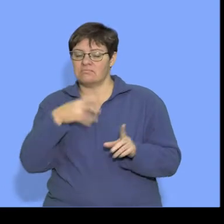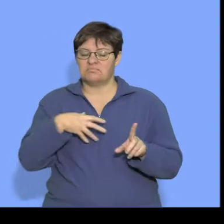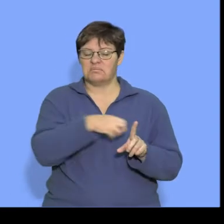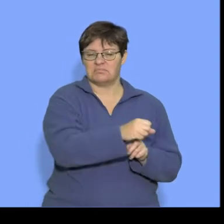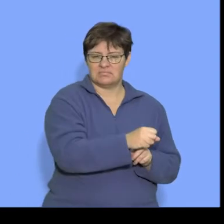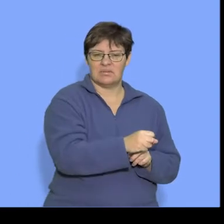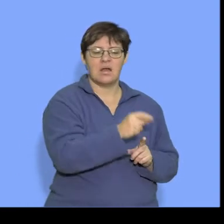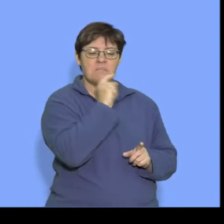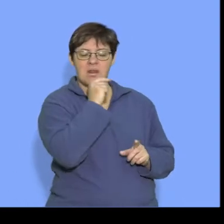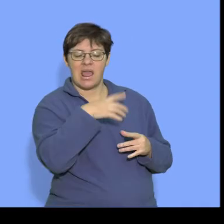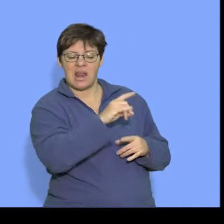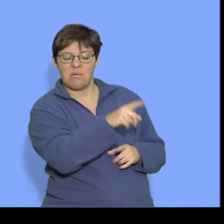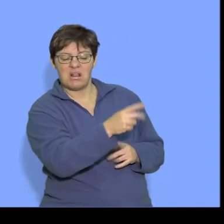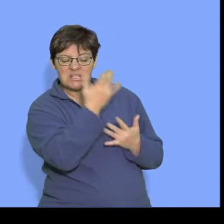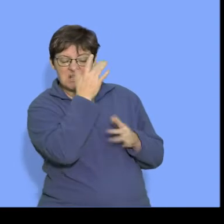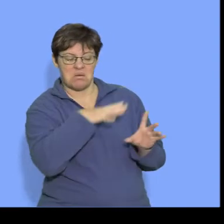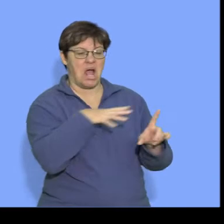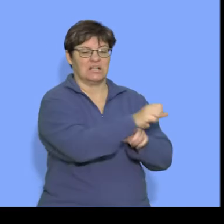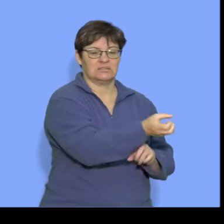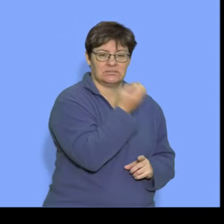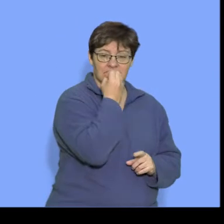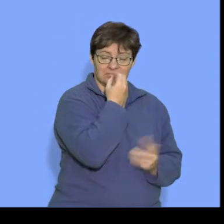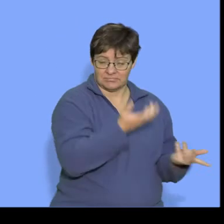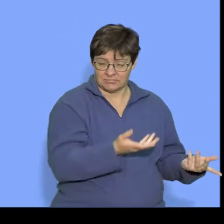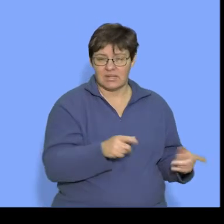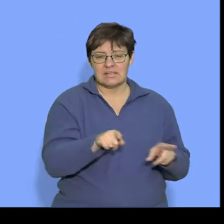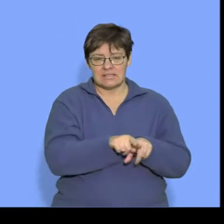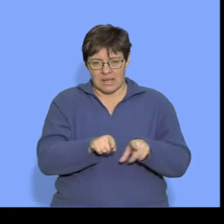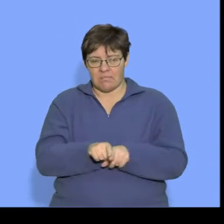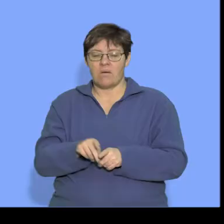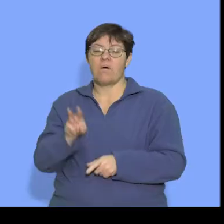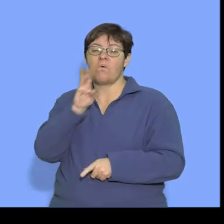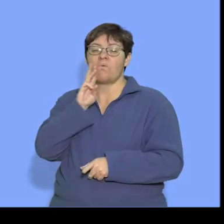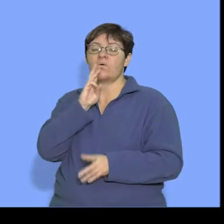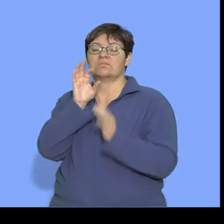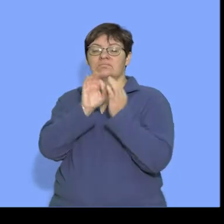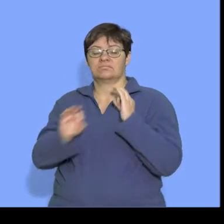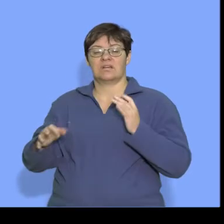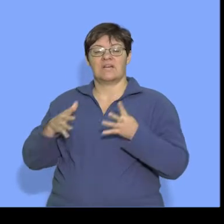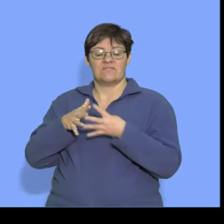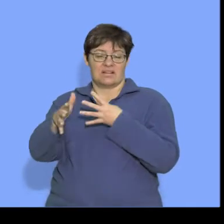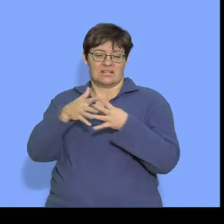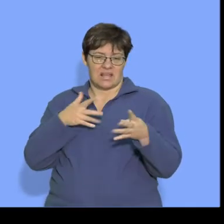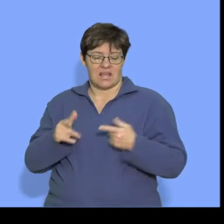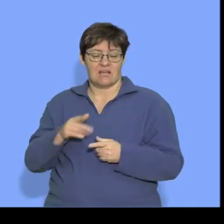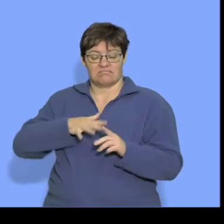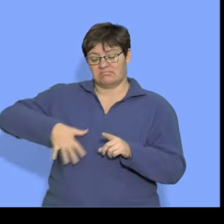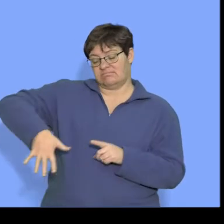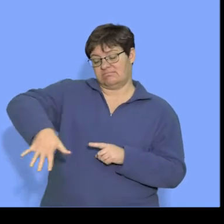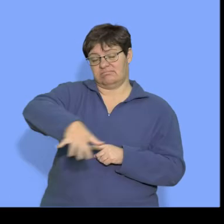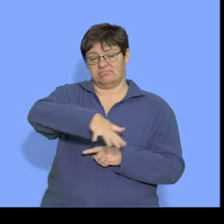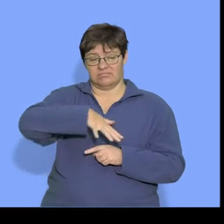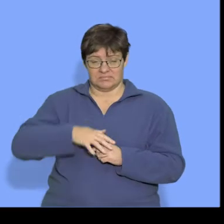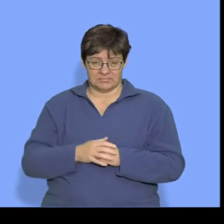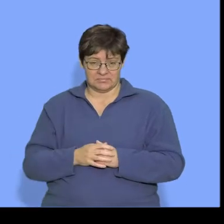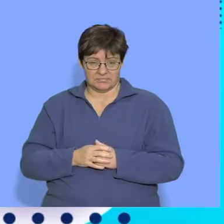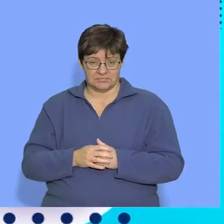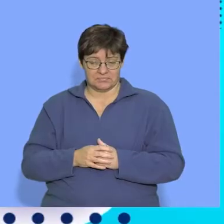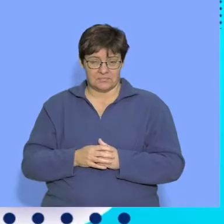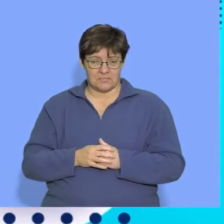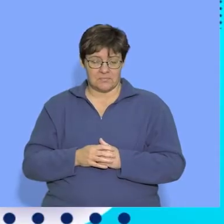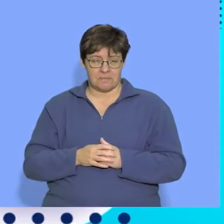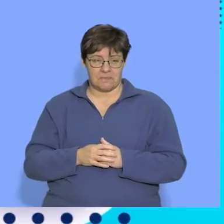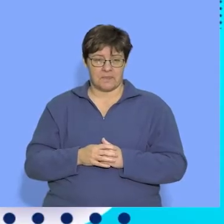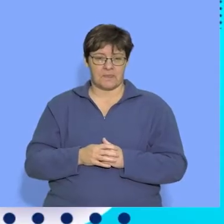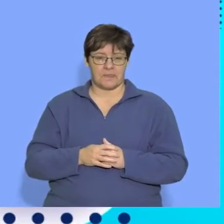and decaying animals, as well as the water is being purified and filtered in our wetlands. So guys, it's important that we